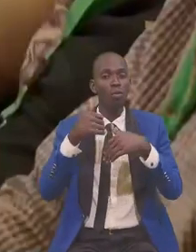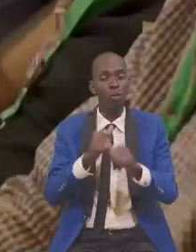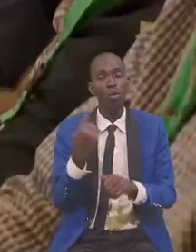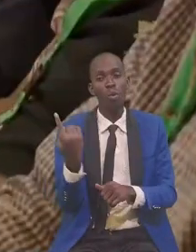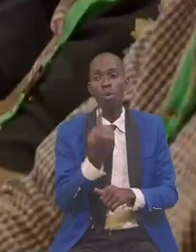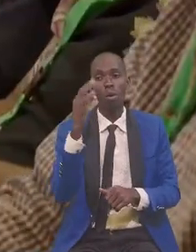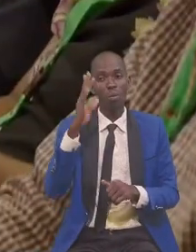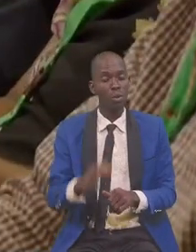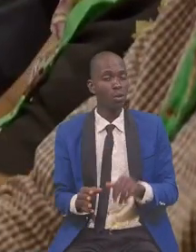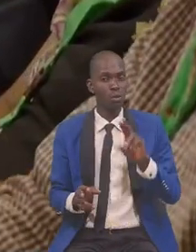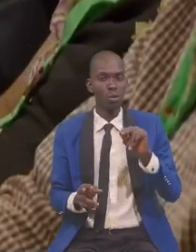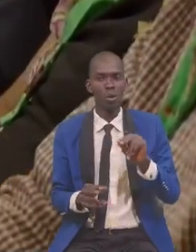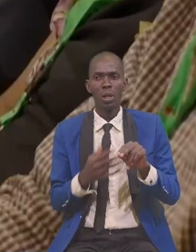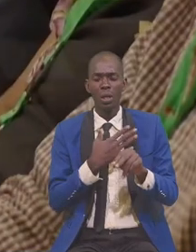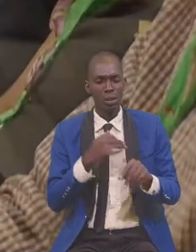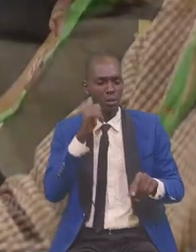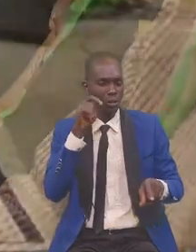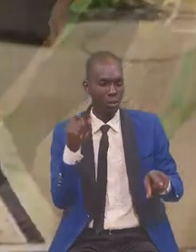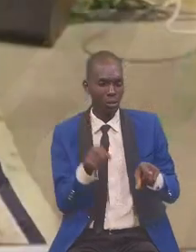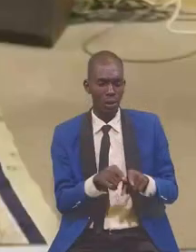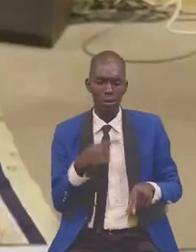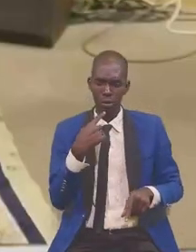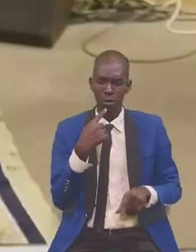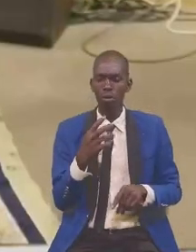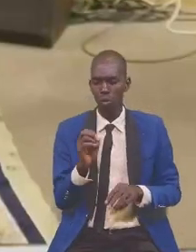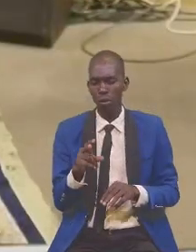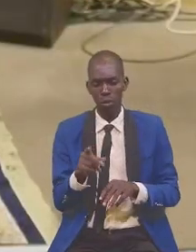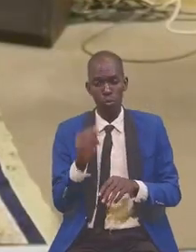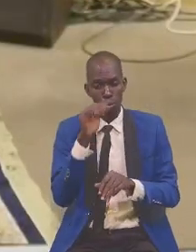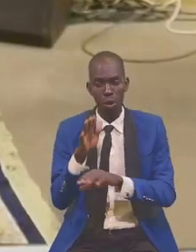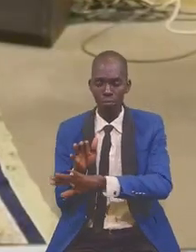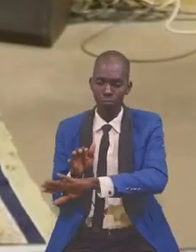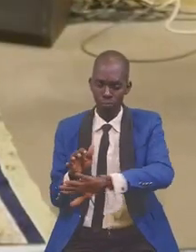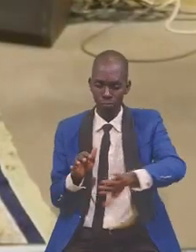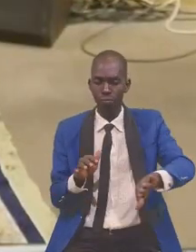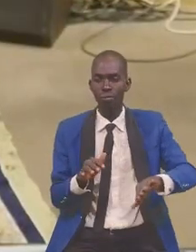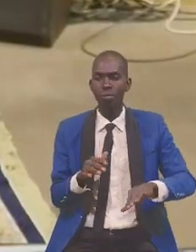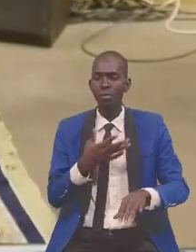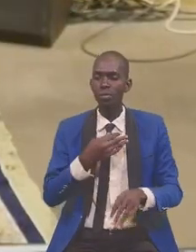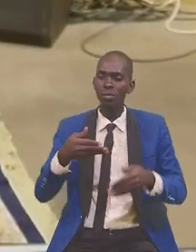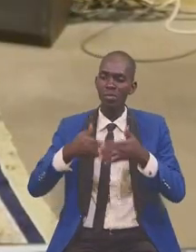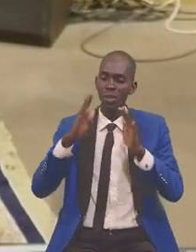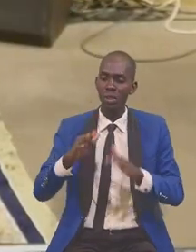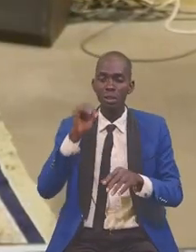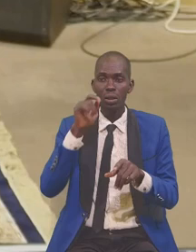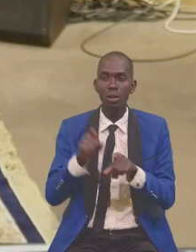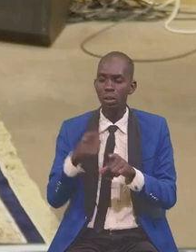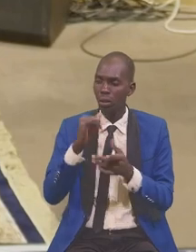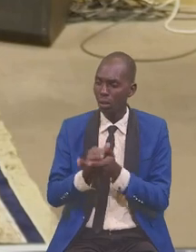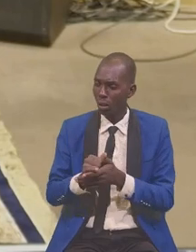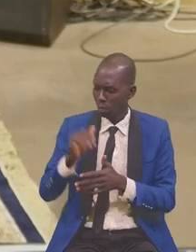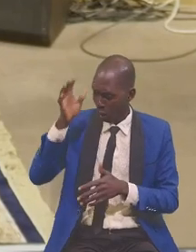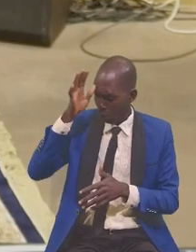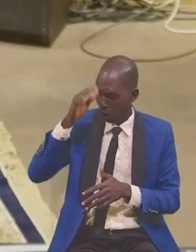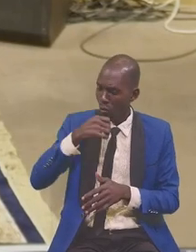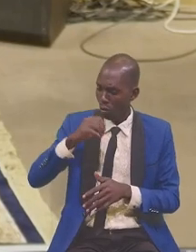the sister said, all right, I understand. Please step aside. And the sister said, sir, come